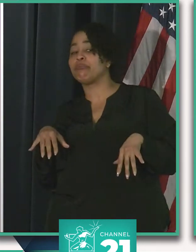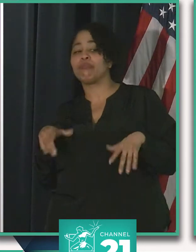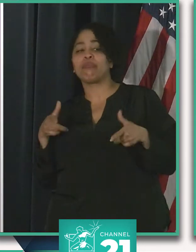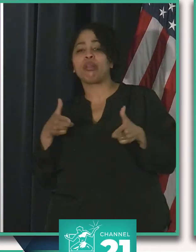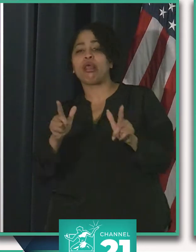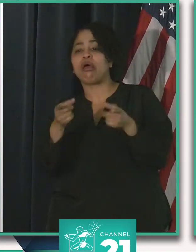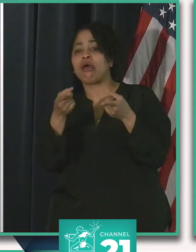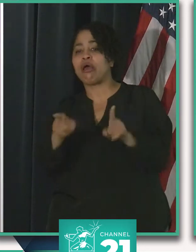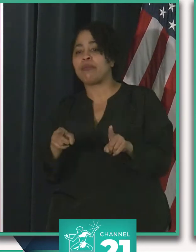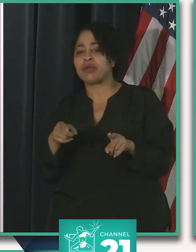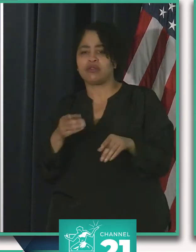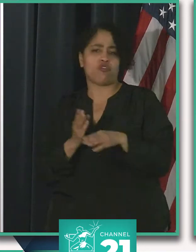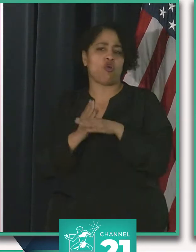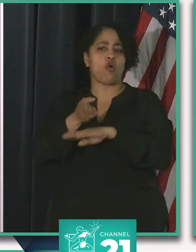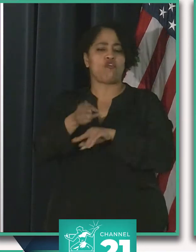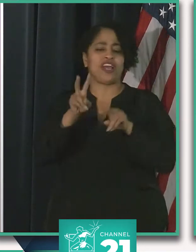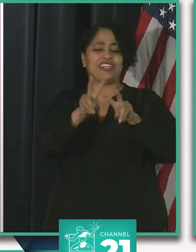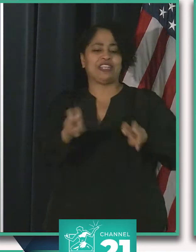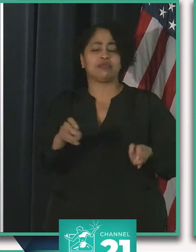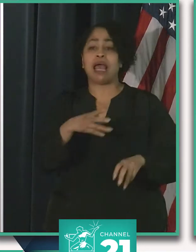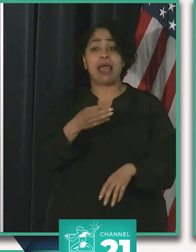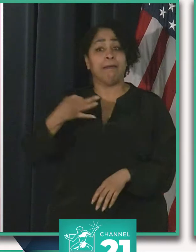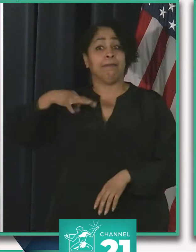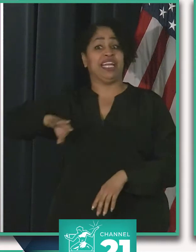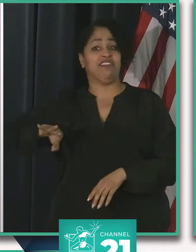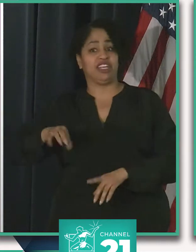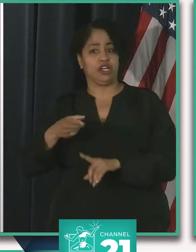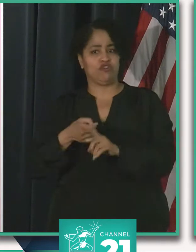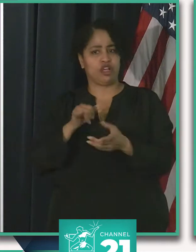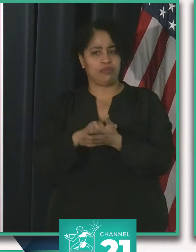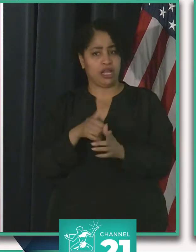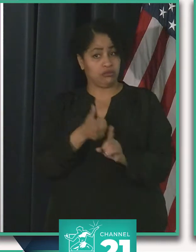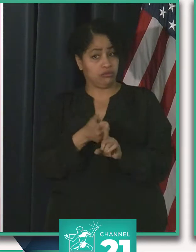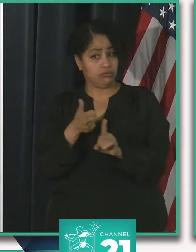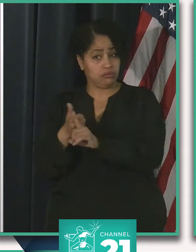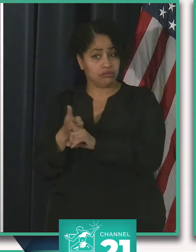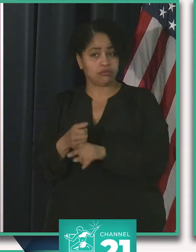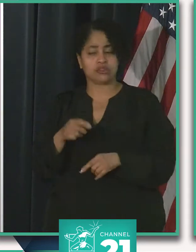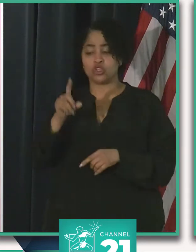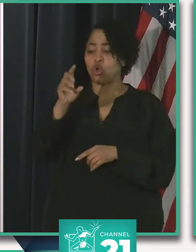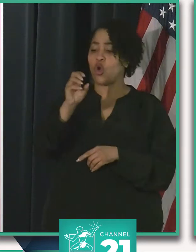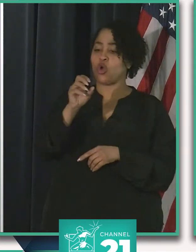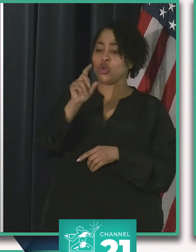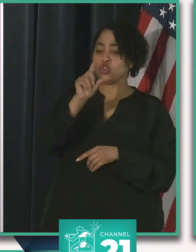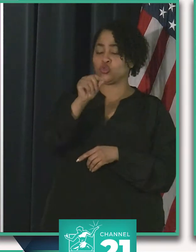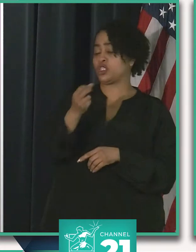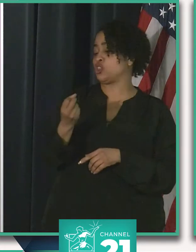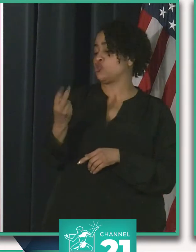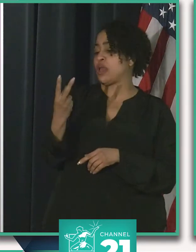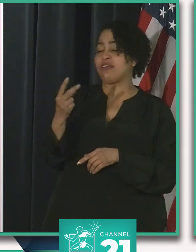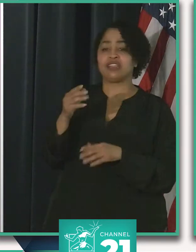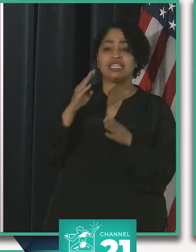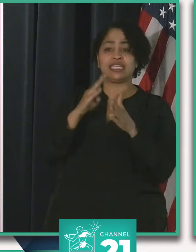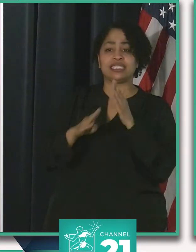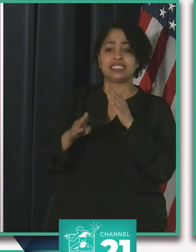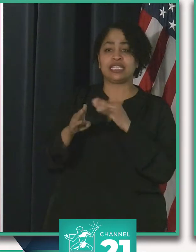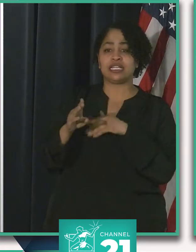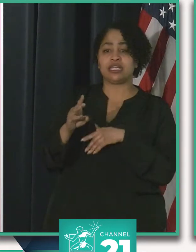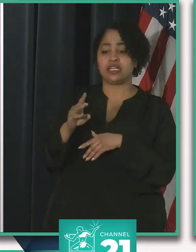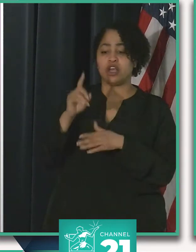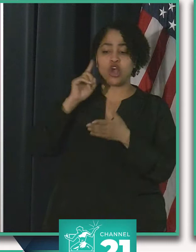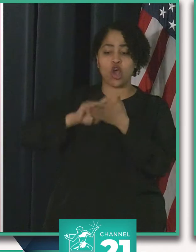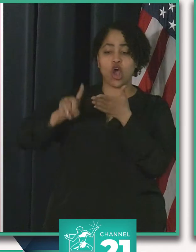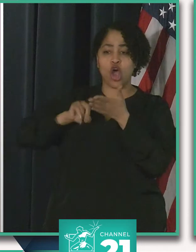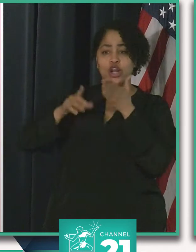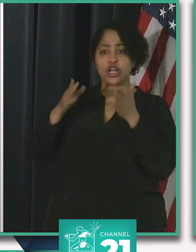these overassessments and benefited from it. In 2012, the city auditor general issued